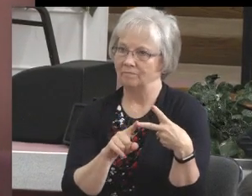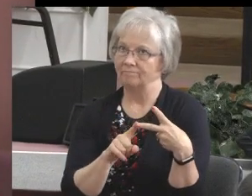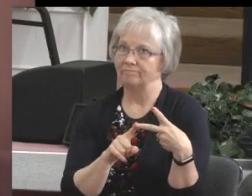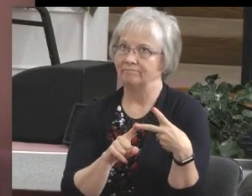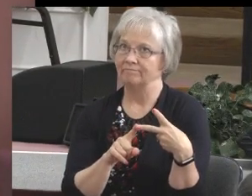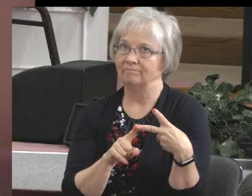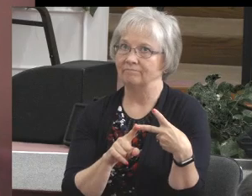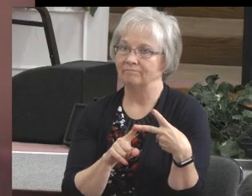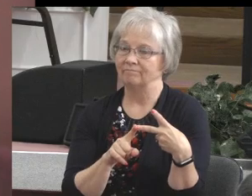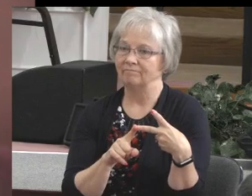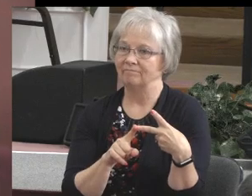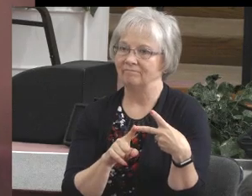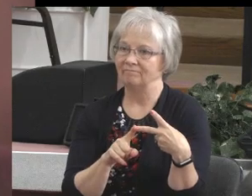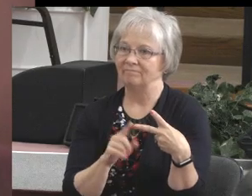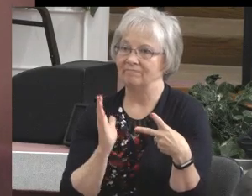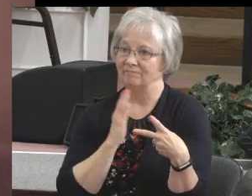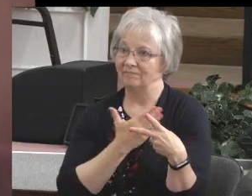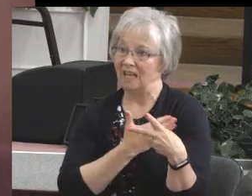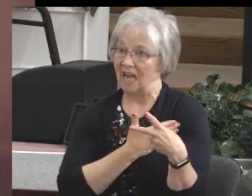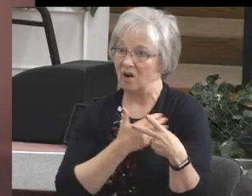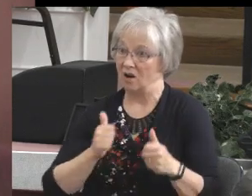it's also by our actions,